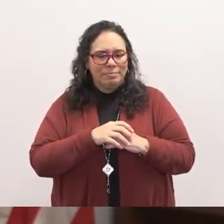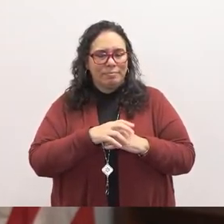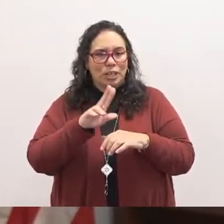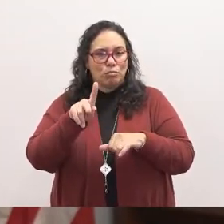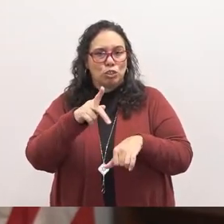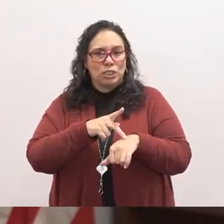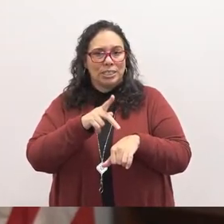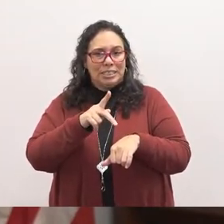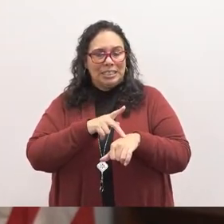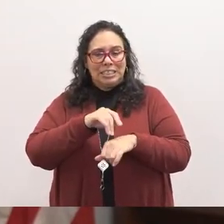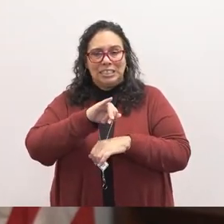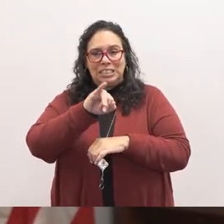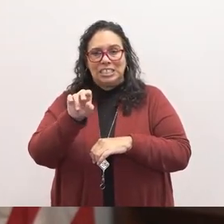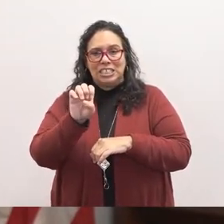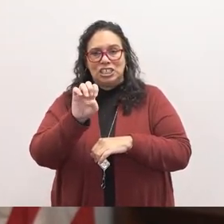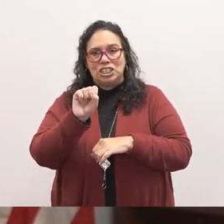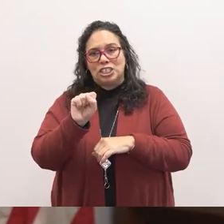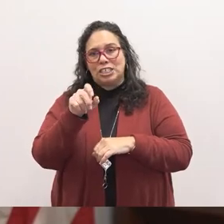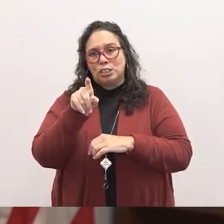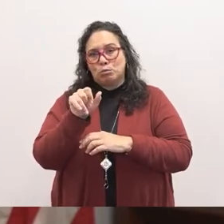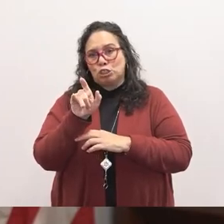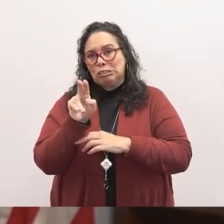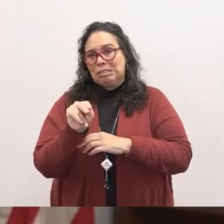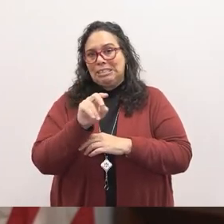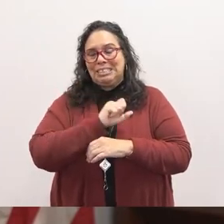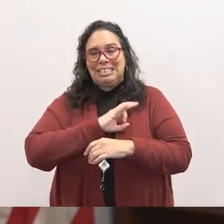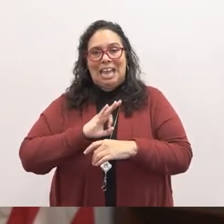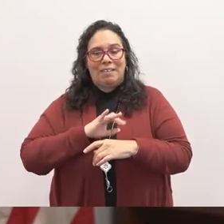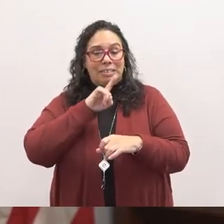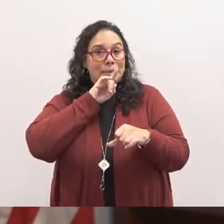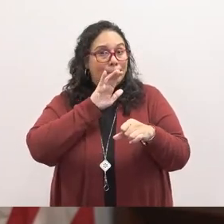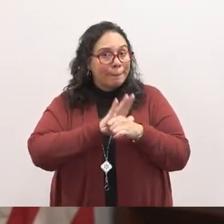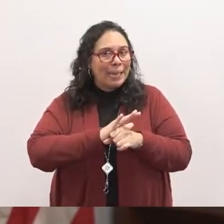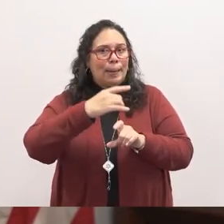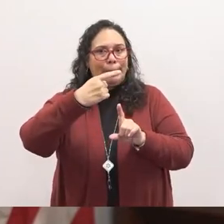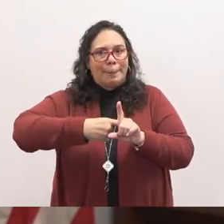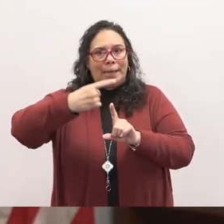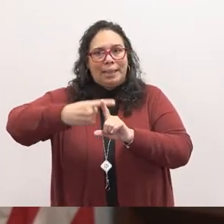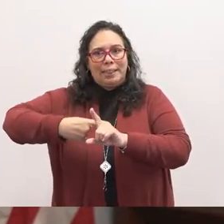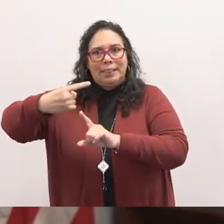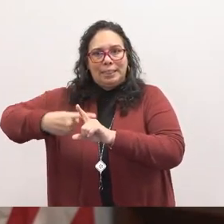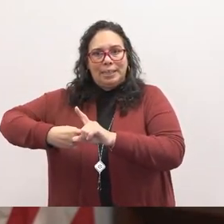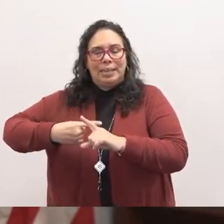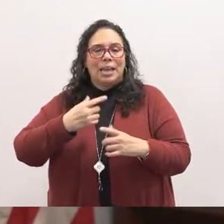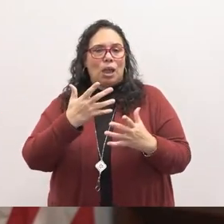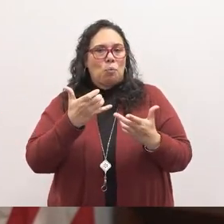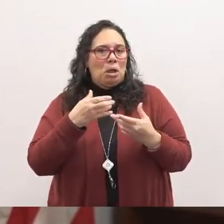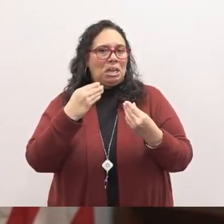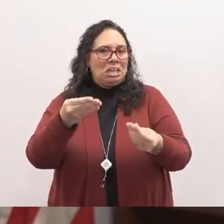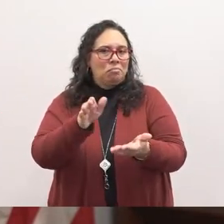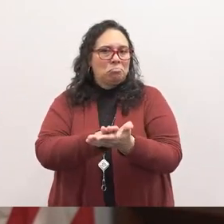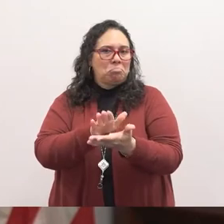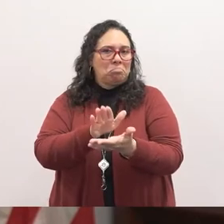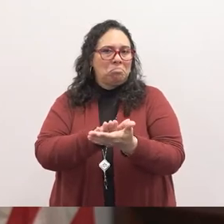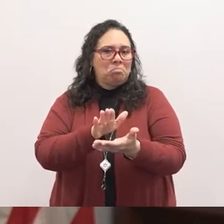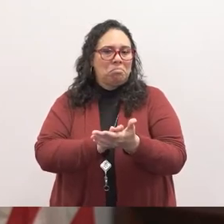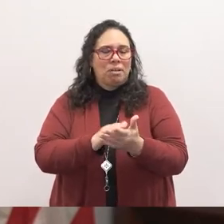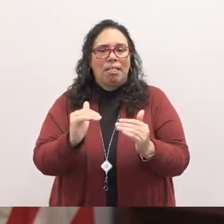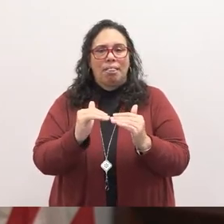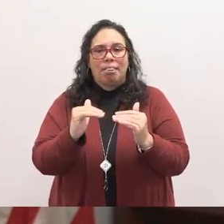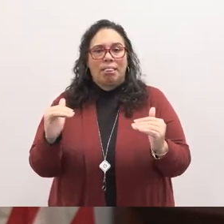Principal Jesperson and his staff have committed to doing these monthly there. So I also want to give props to our level